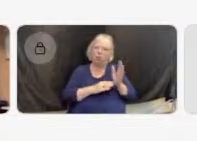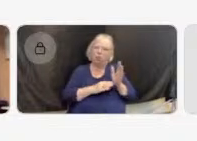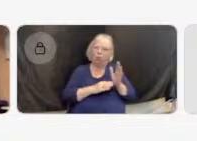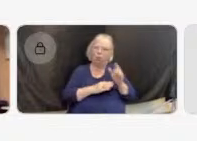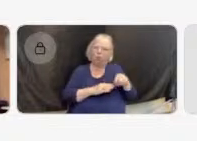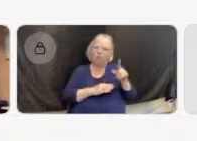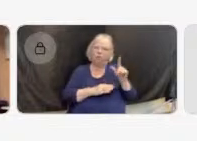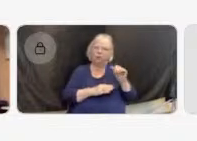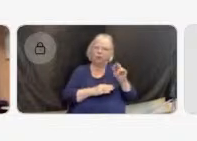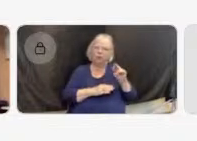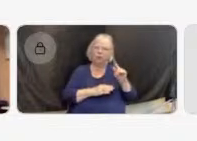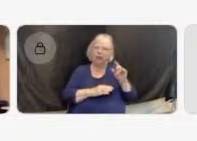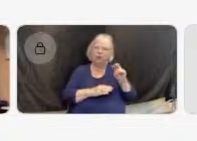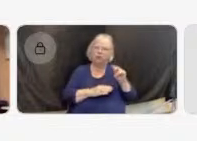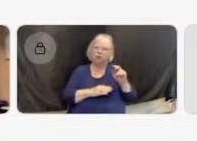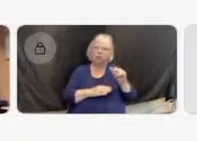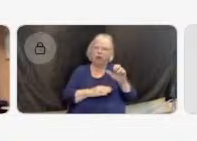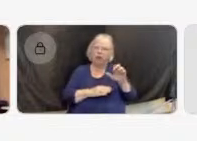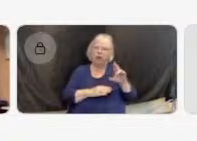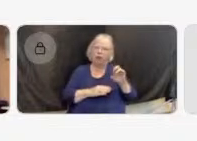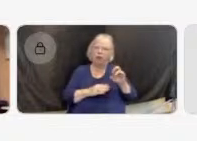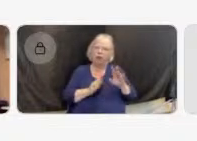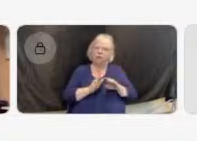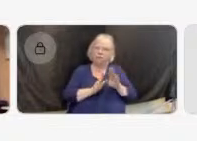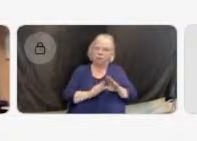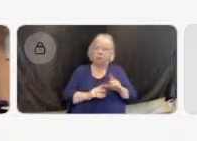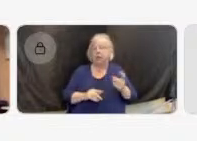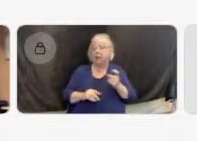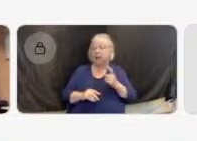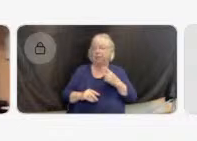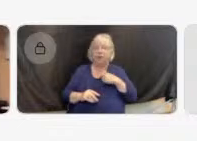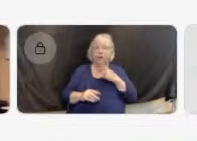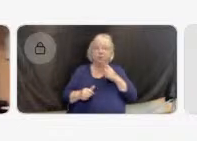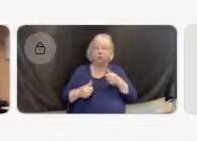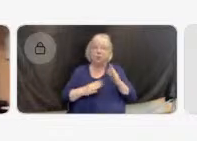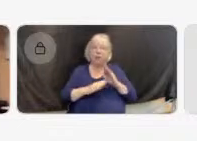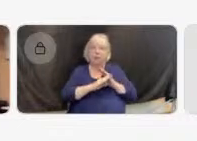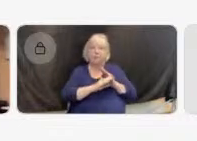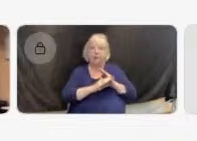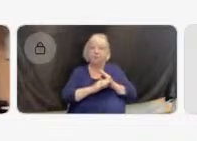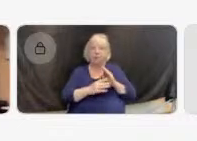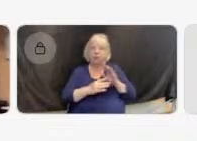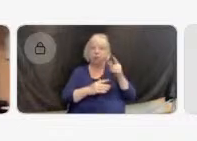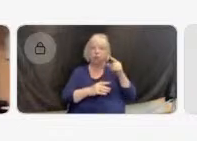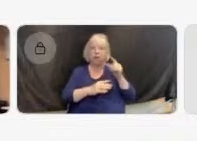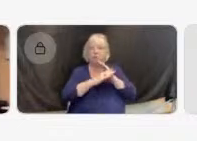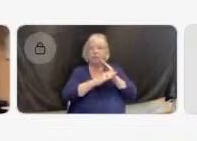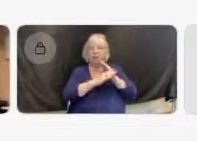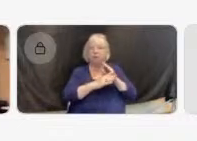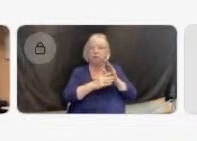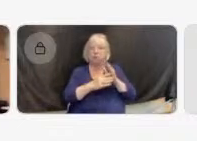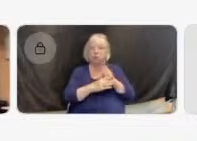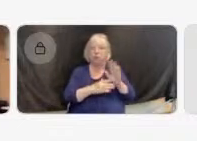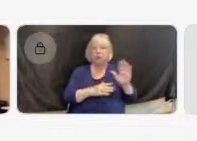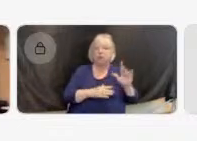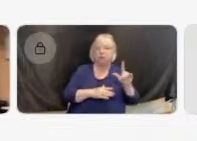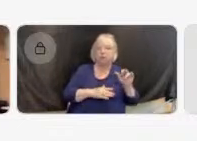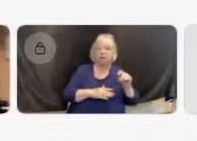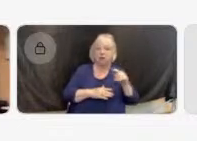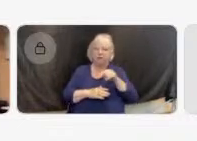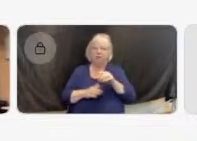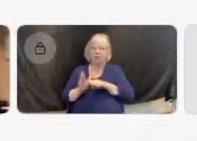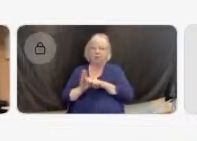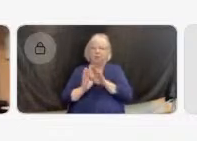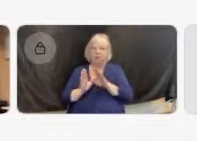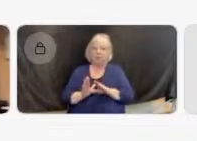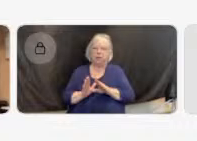Plantation Acres development. And he asked us to provide a buffer between his lot and this development.